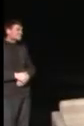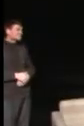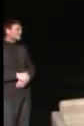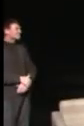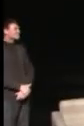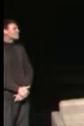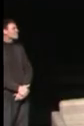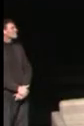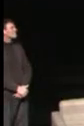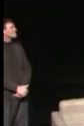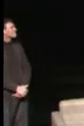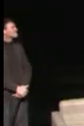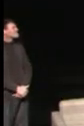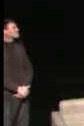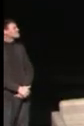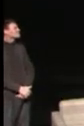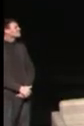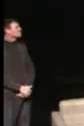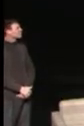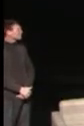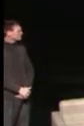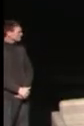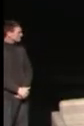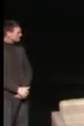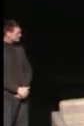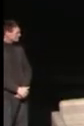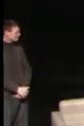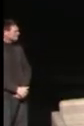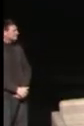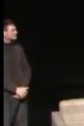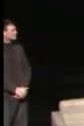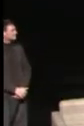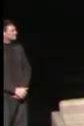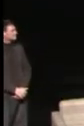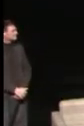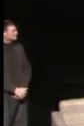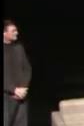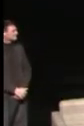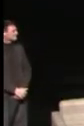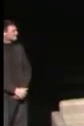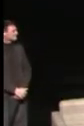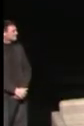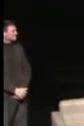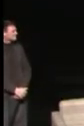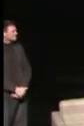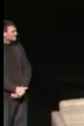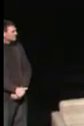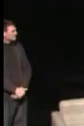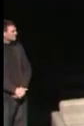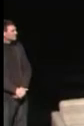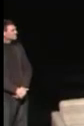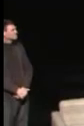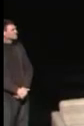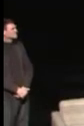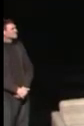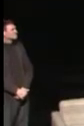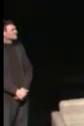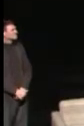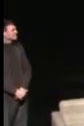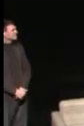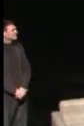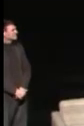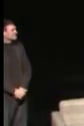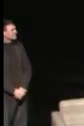Just going to ask you all to remember to turn your microphones. Clint Curl, Mirulai Lamantang, Dr. Jody Geese-Brow, and Corey Timpson come on